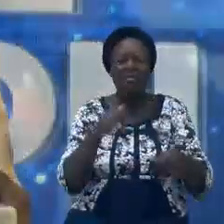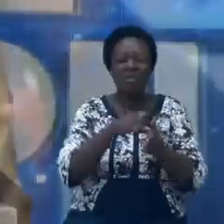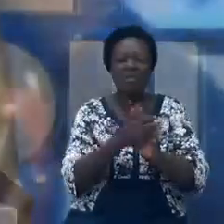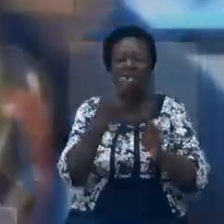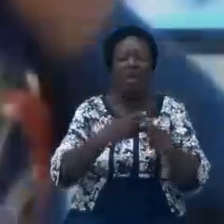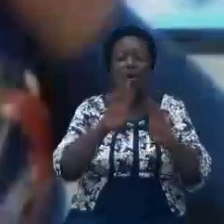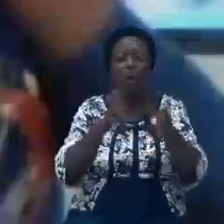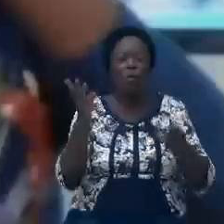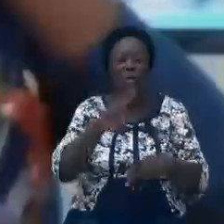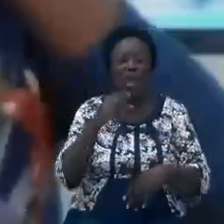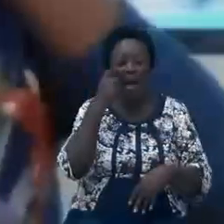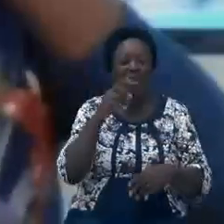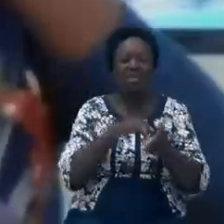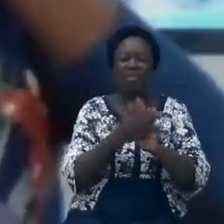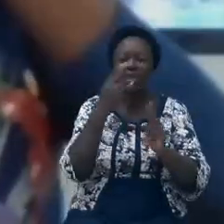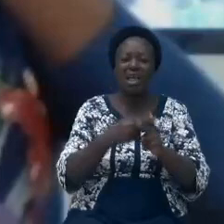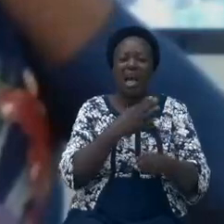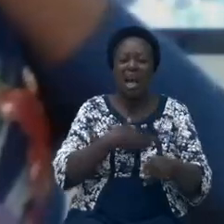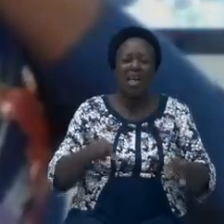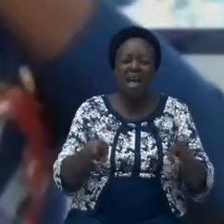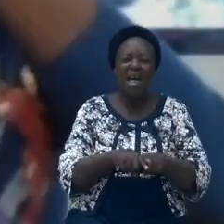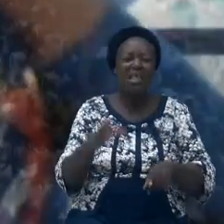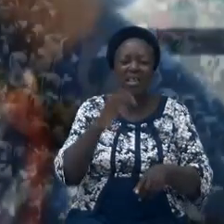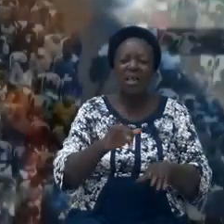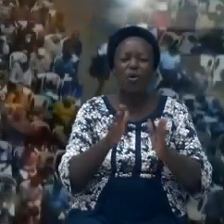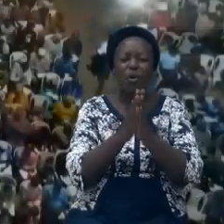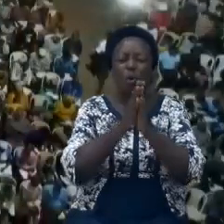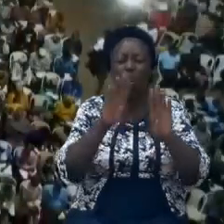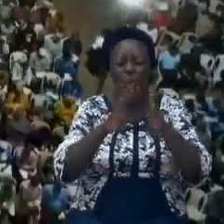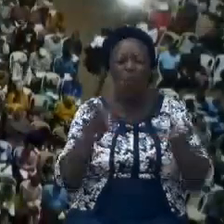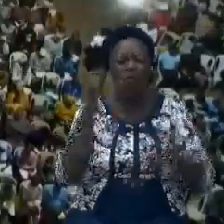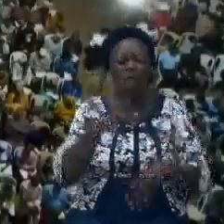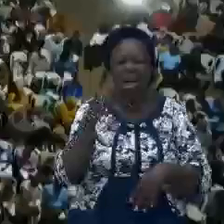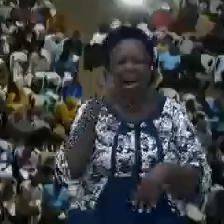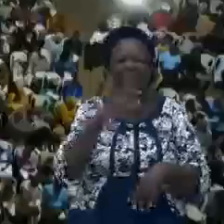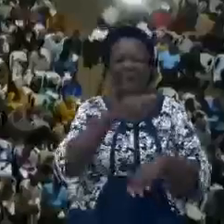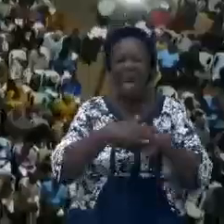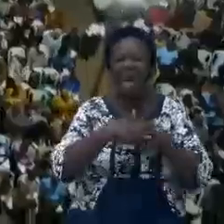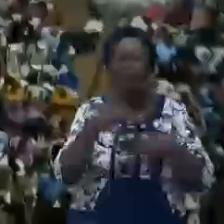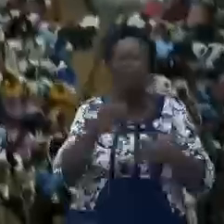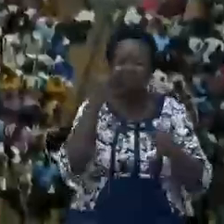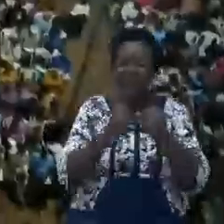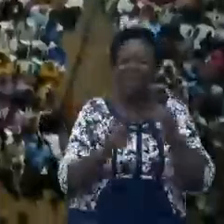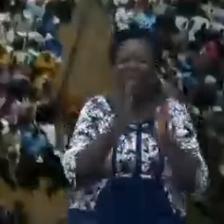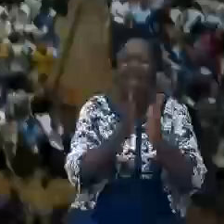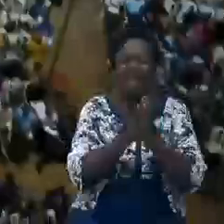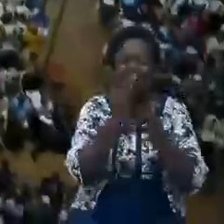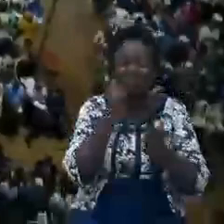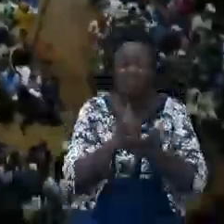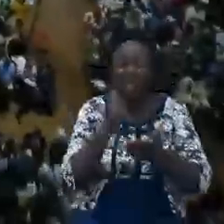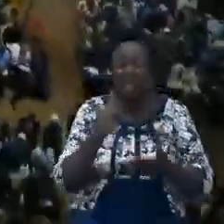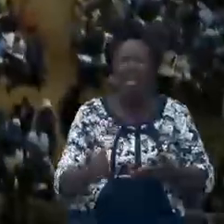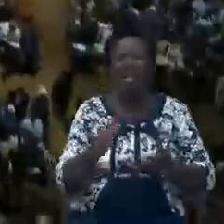I pray you touch those blind eyes right now. Open their eyes. And as they open their eyes after the